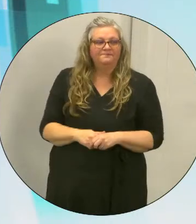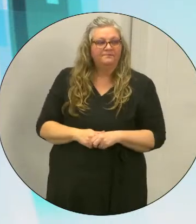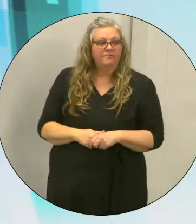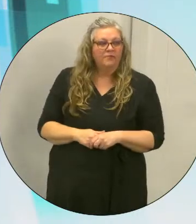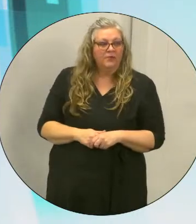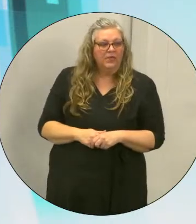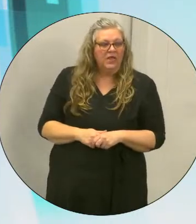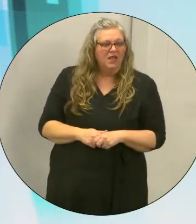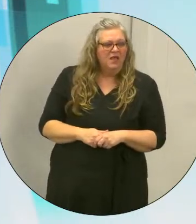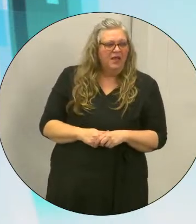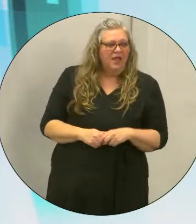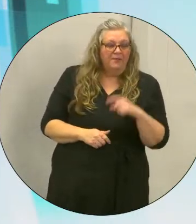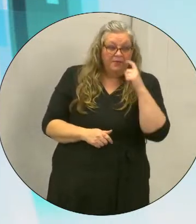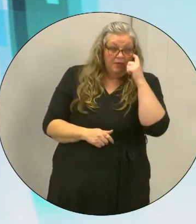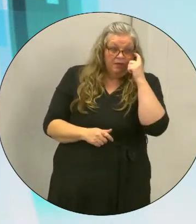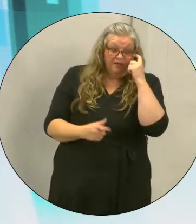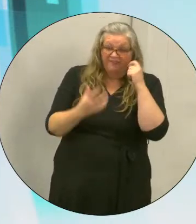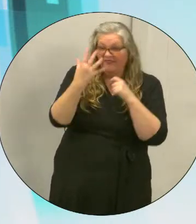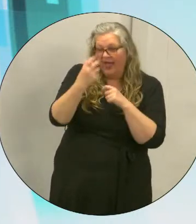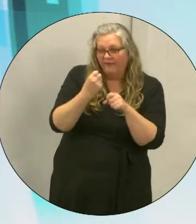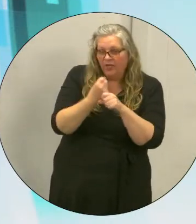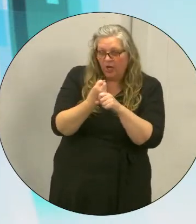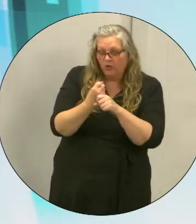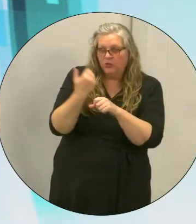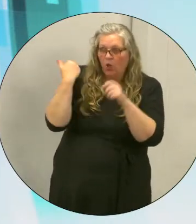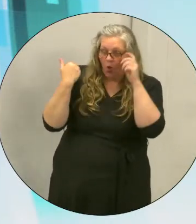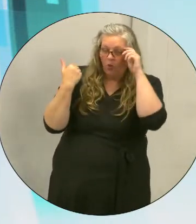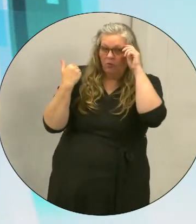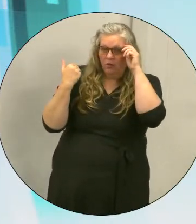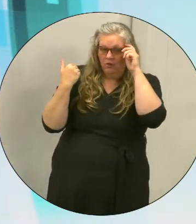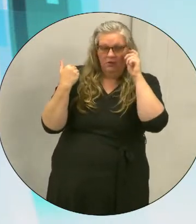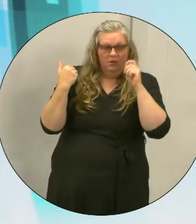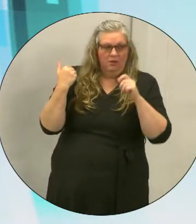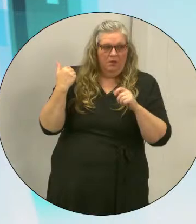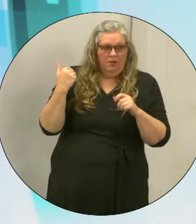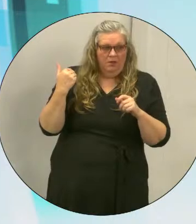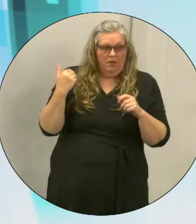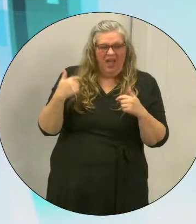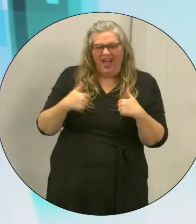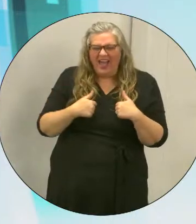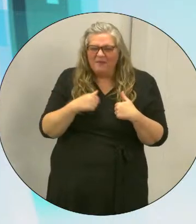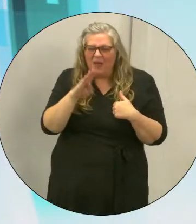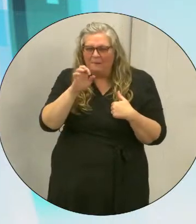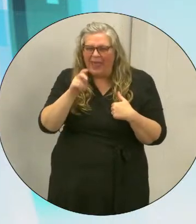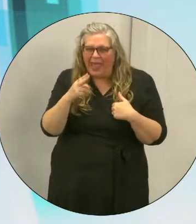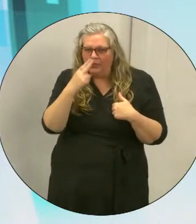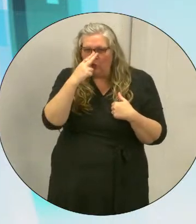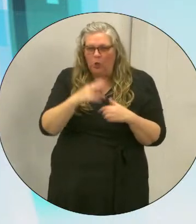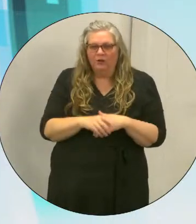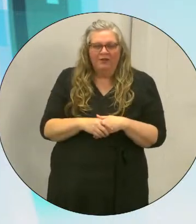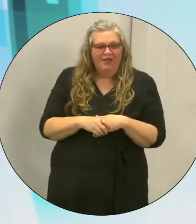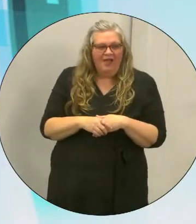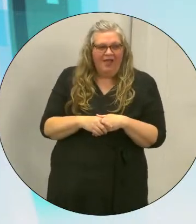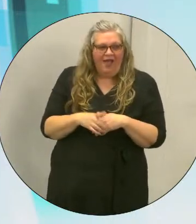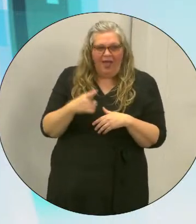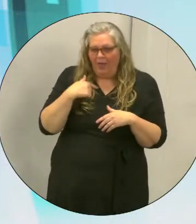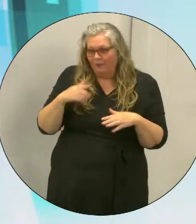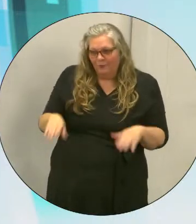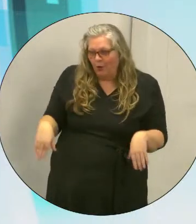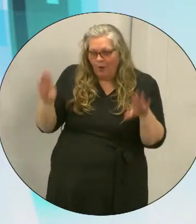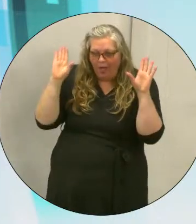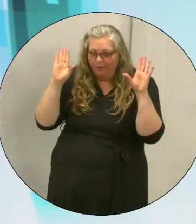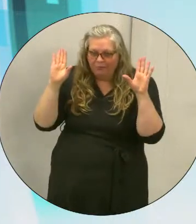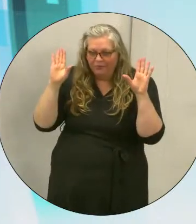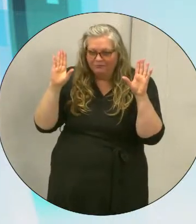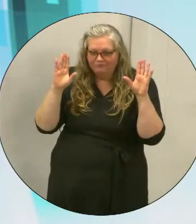that was 5 years ago, about a week ago. I'm a band nerd. I was raised one.